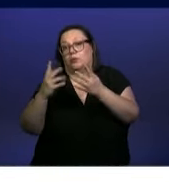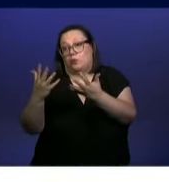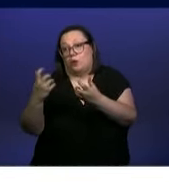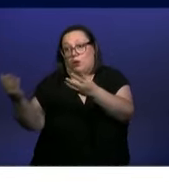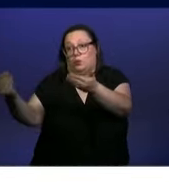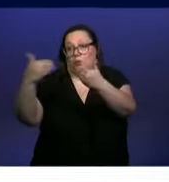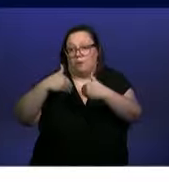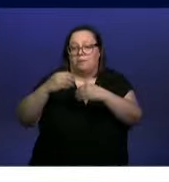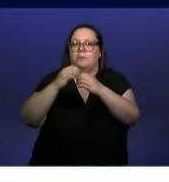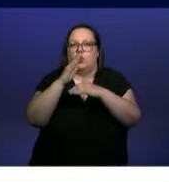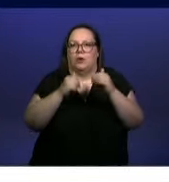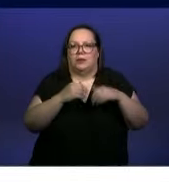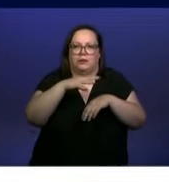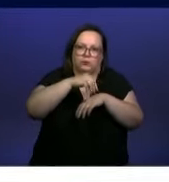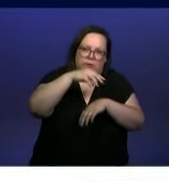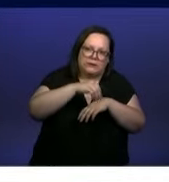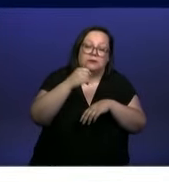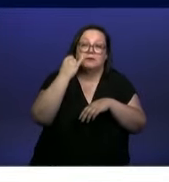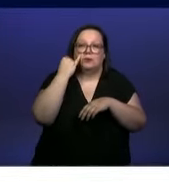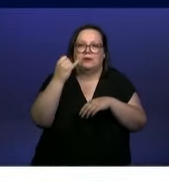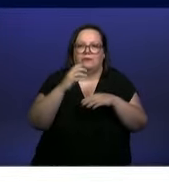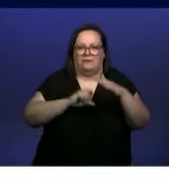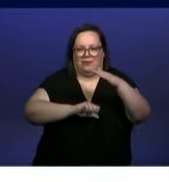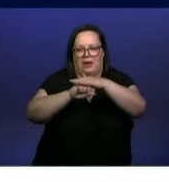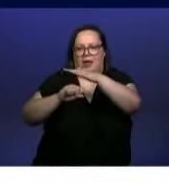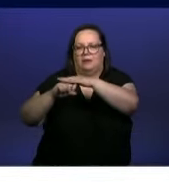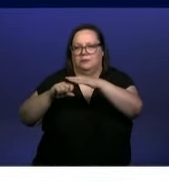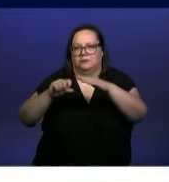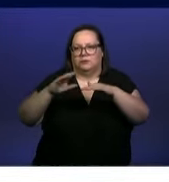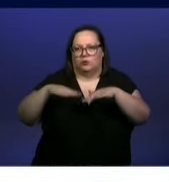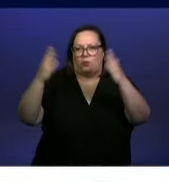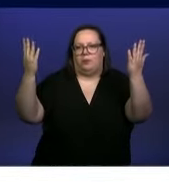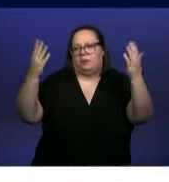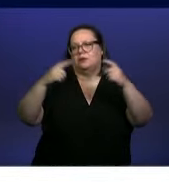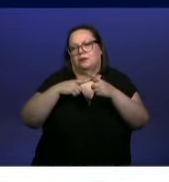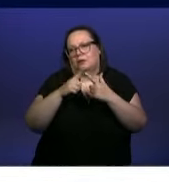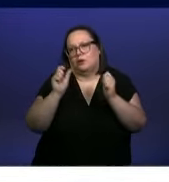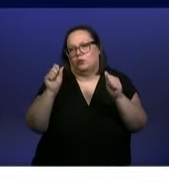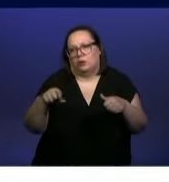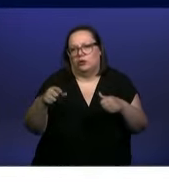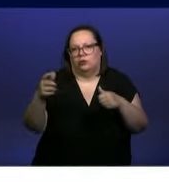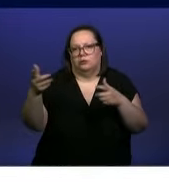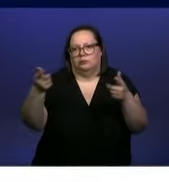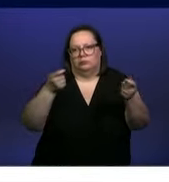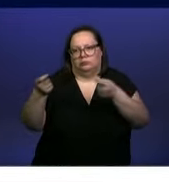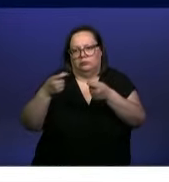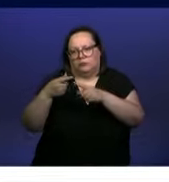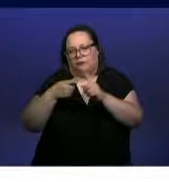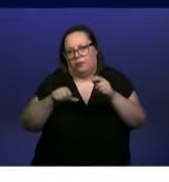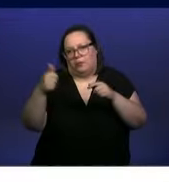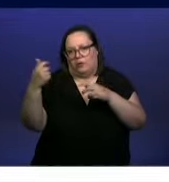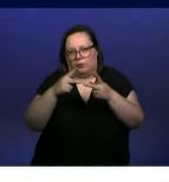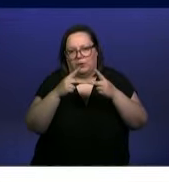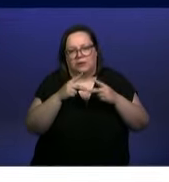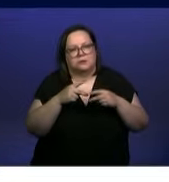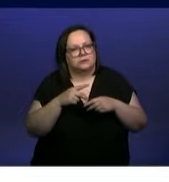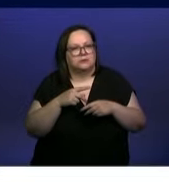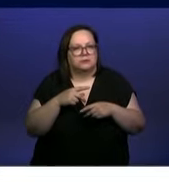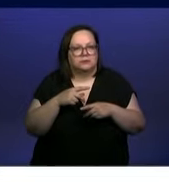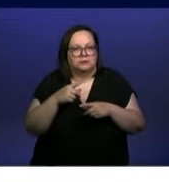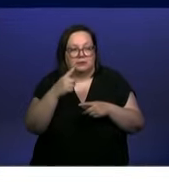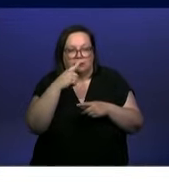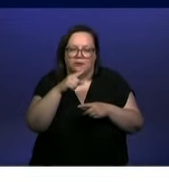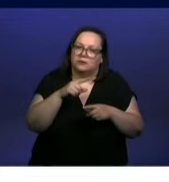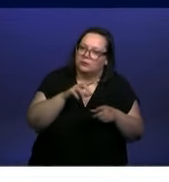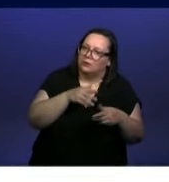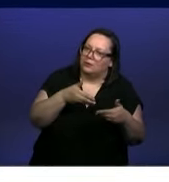By removing those caps, we could make that happen. Now, give me just a minute to respond to Mr. Wilson. I'll give you 30 seconds, and then it'll everyone take else less, will get it'll take less than some